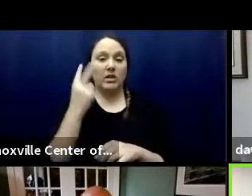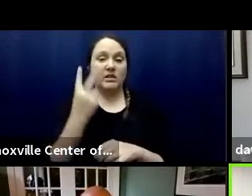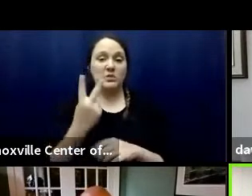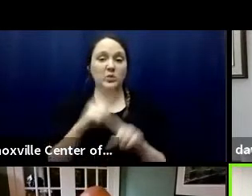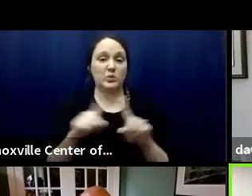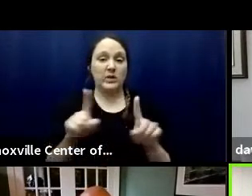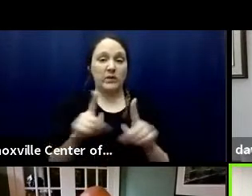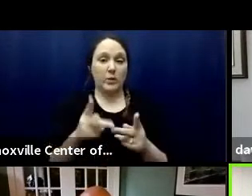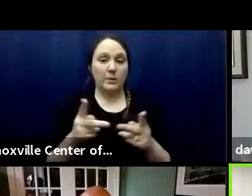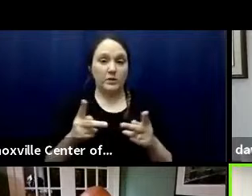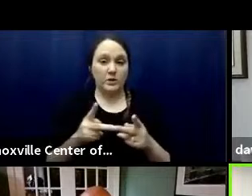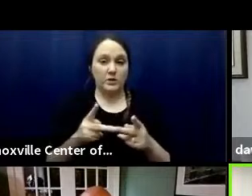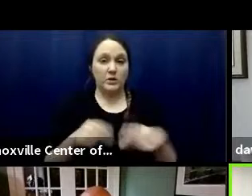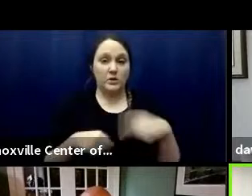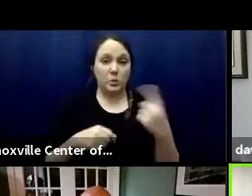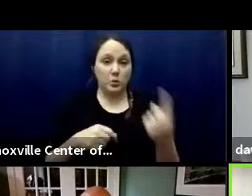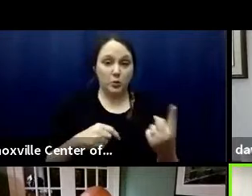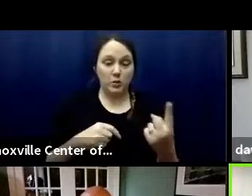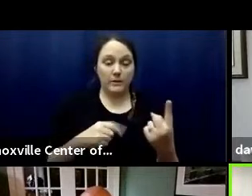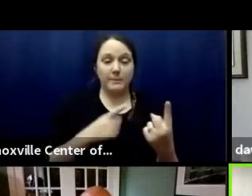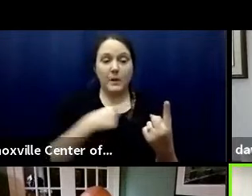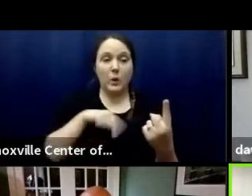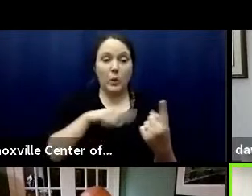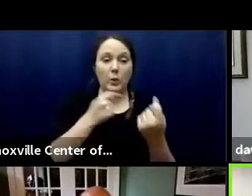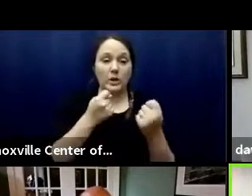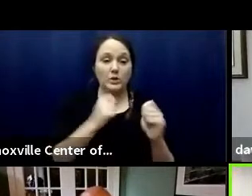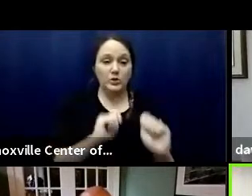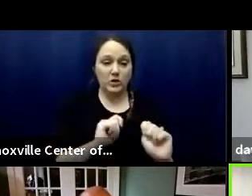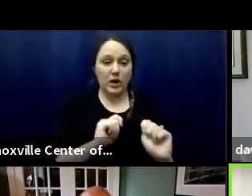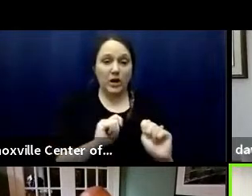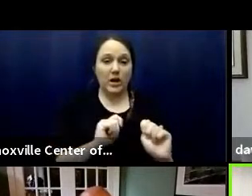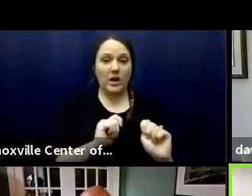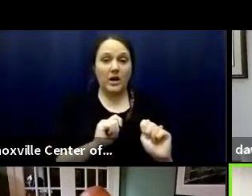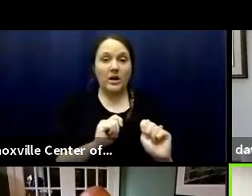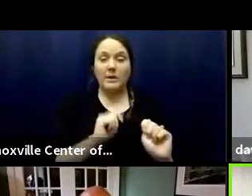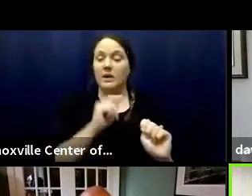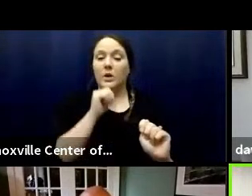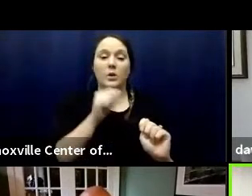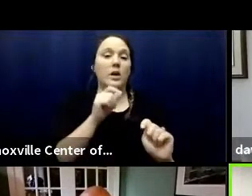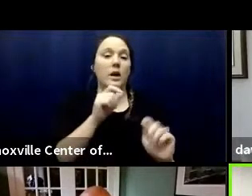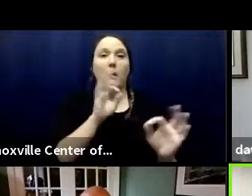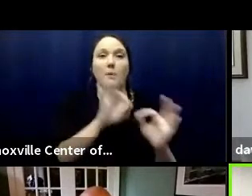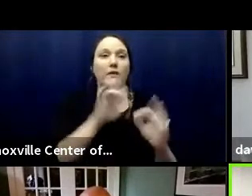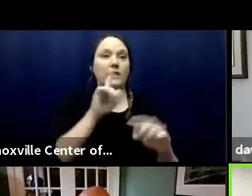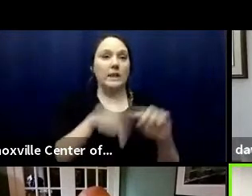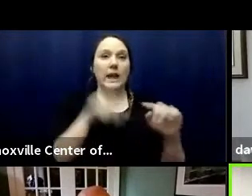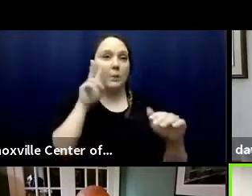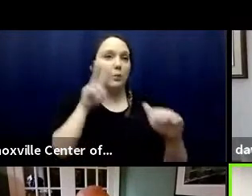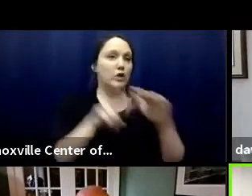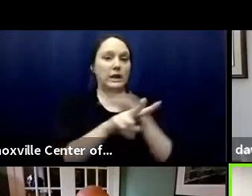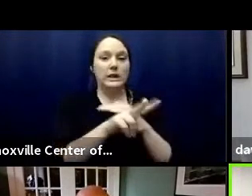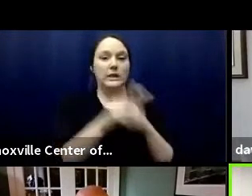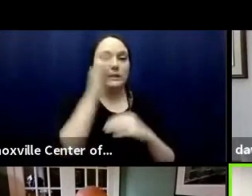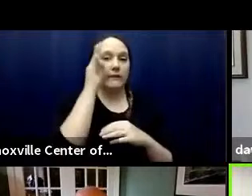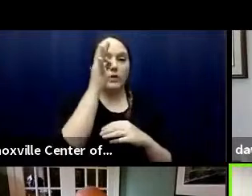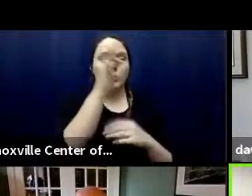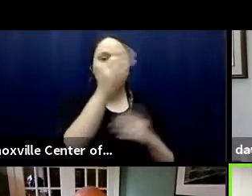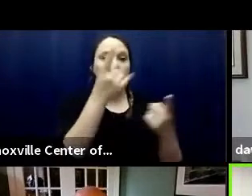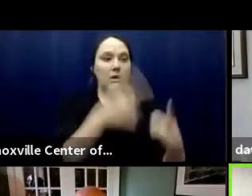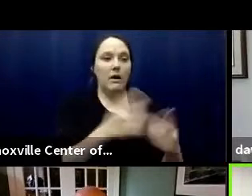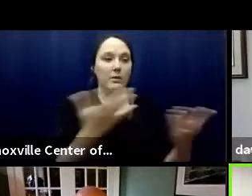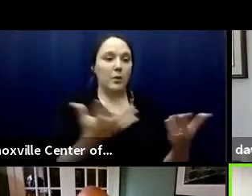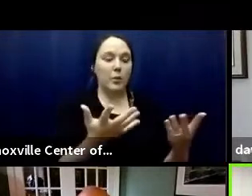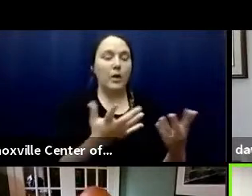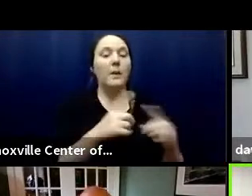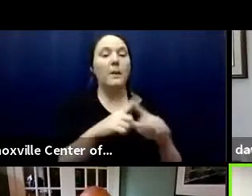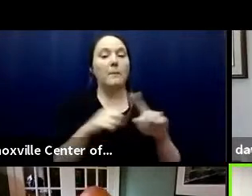positions. One is that we're not perfect at predicting the future, but we do have some